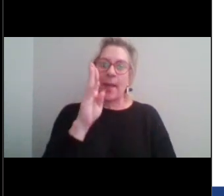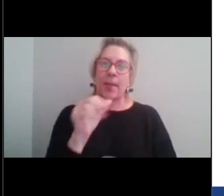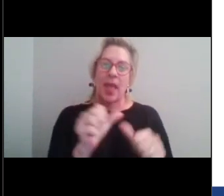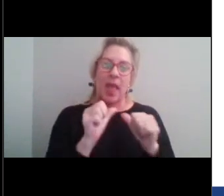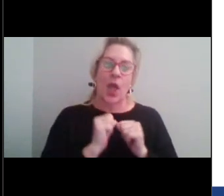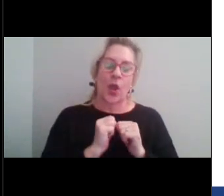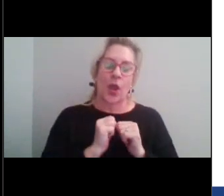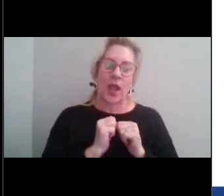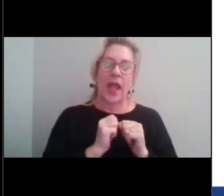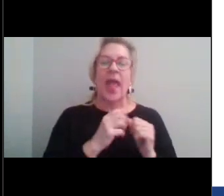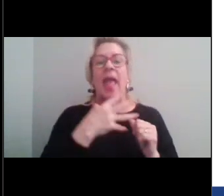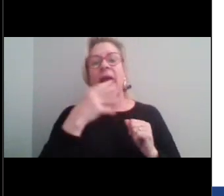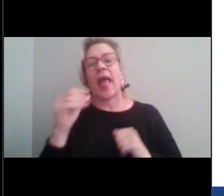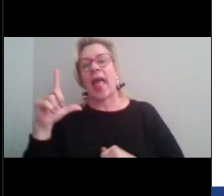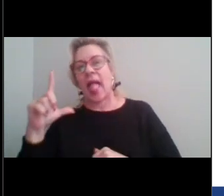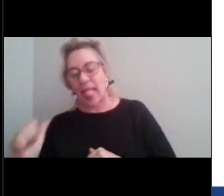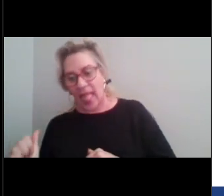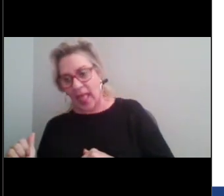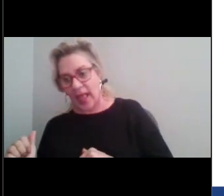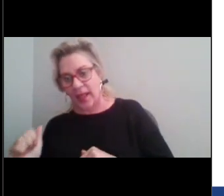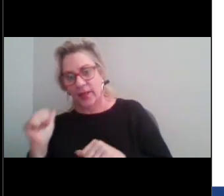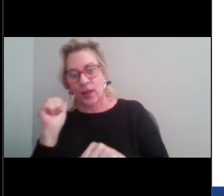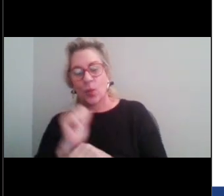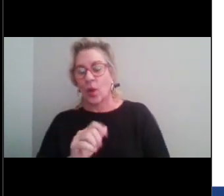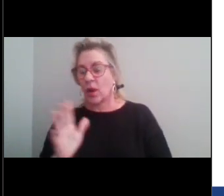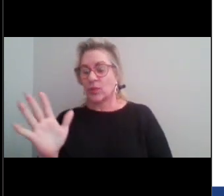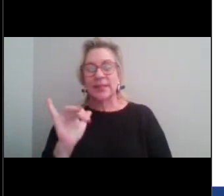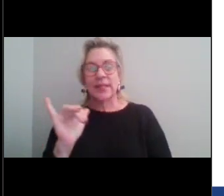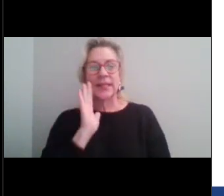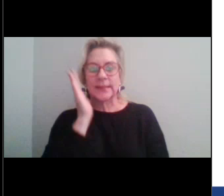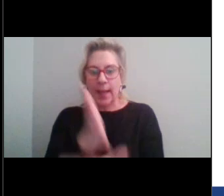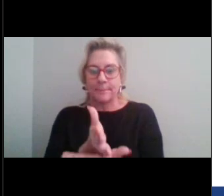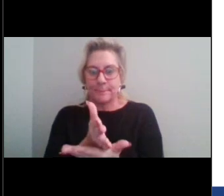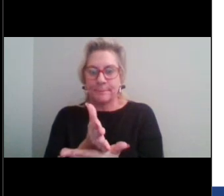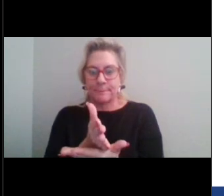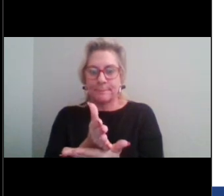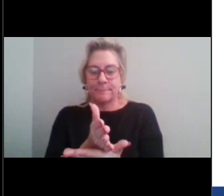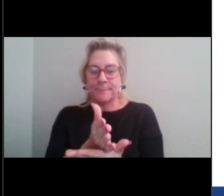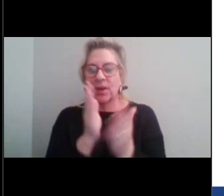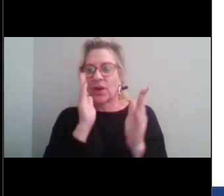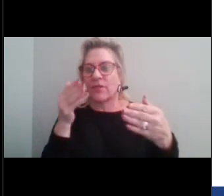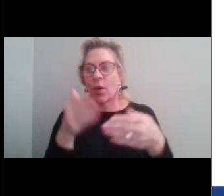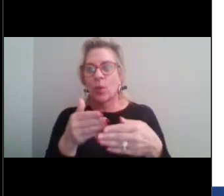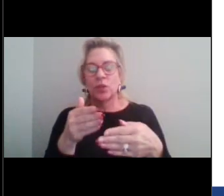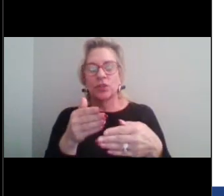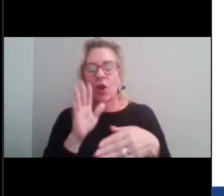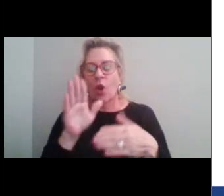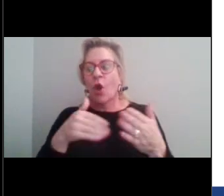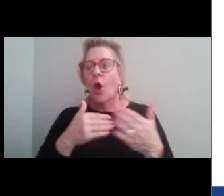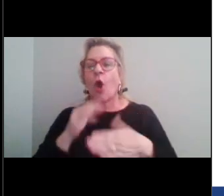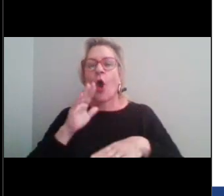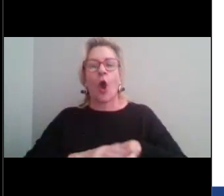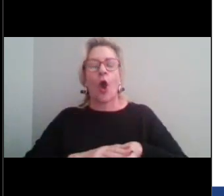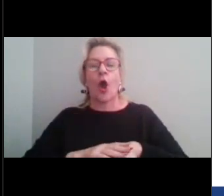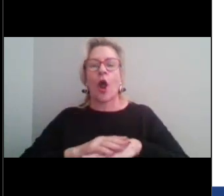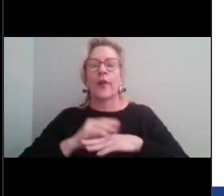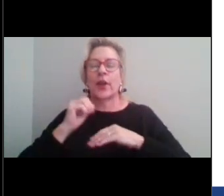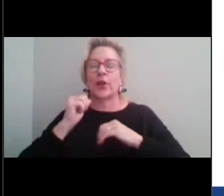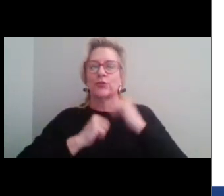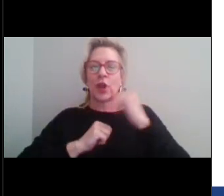going into LA was stagnant. The work had essentially stopped because the focus was entirely on the construction on the 119.